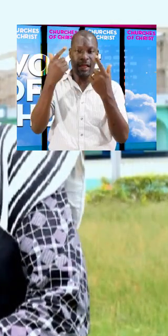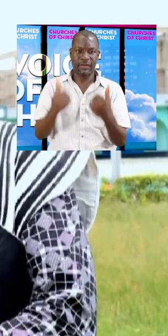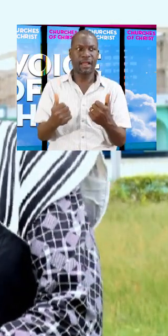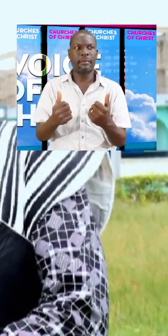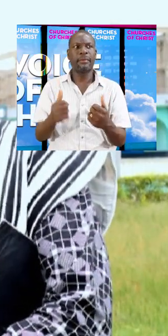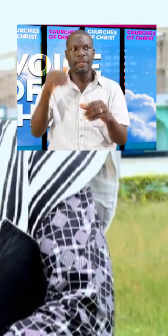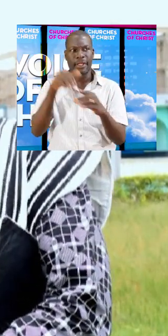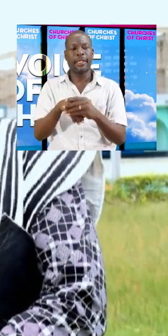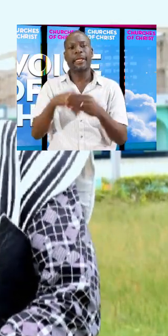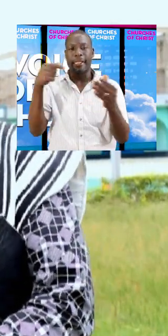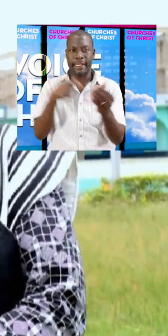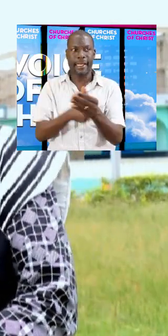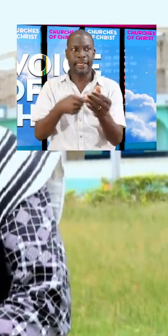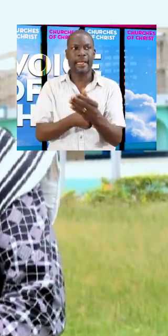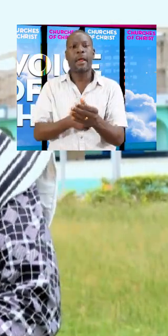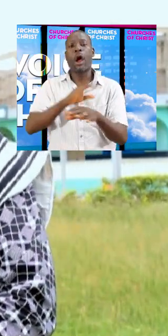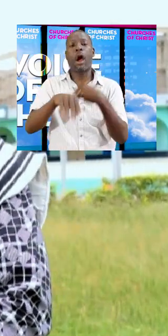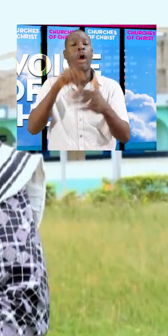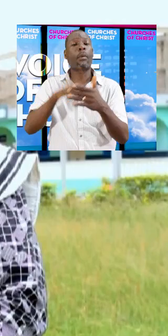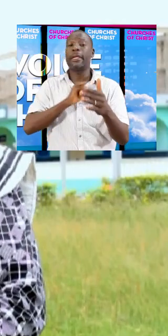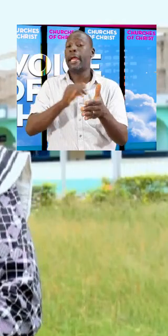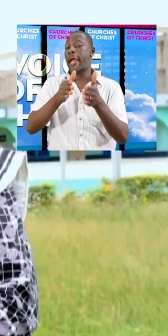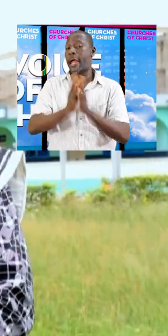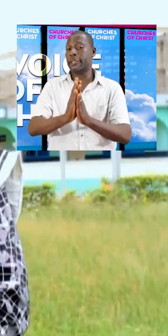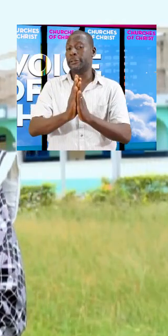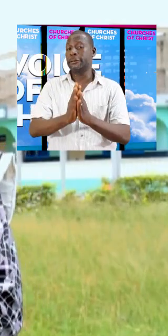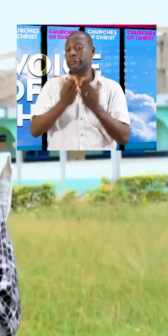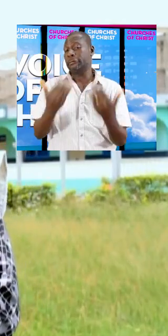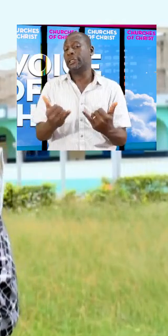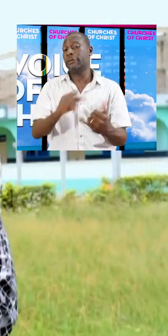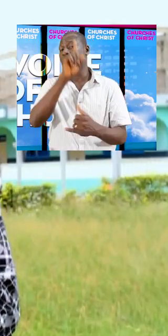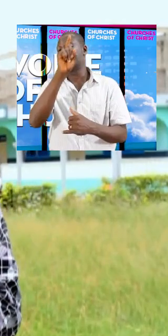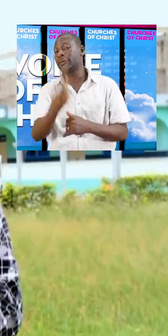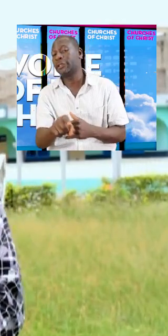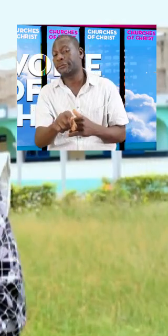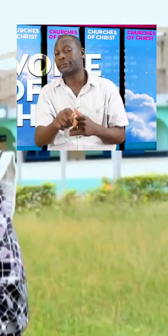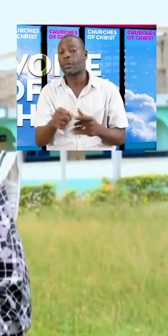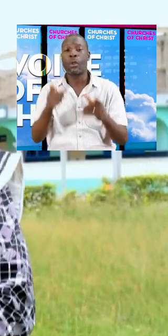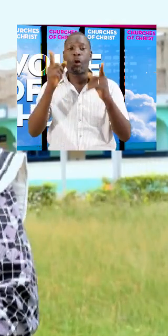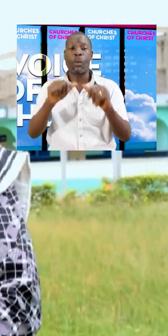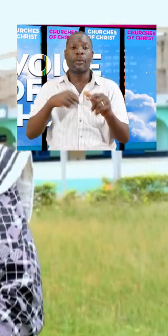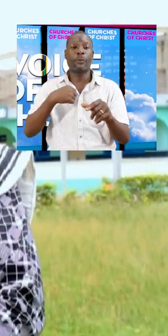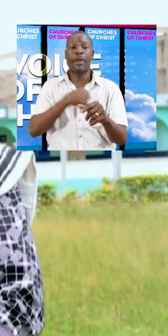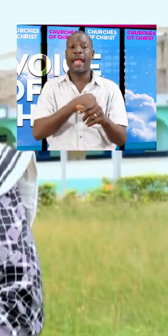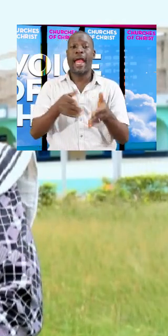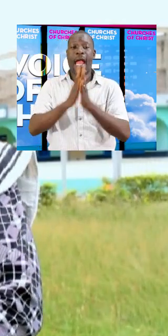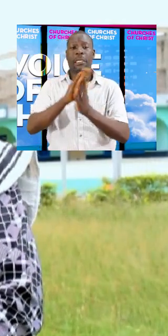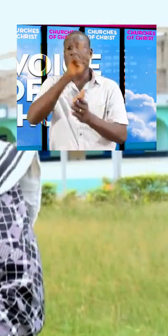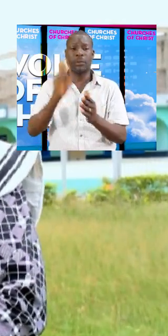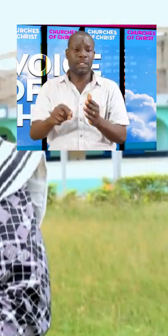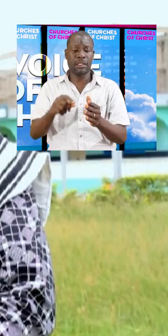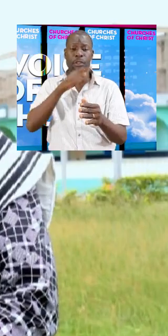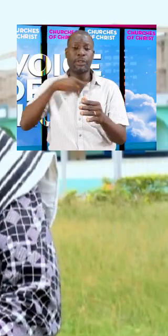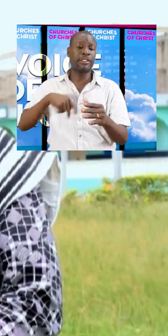ade masem bisa a edisese si ya ne se ebra ye bisa amanyofo